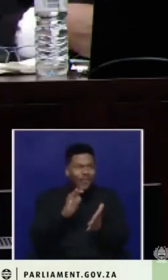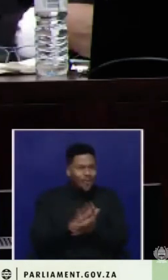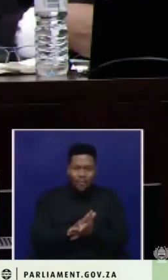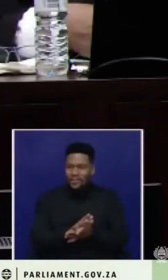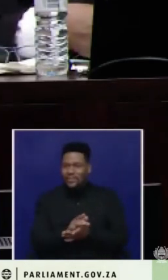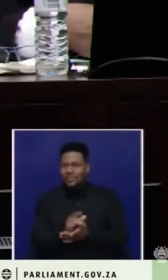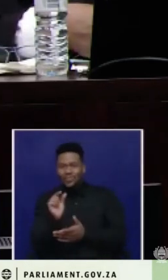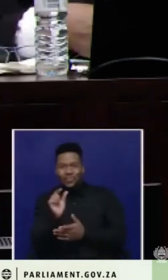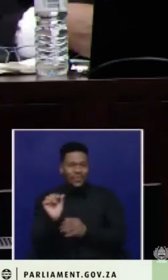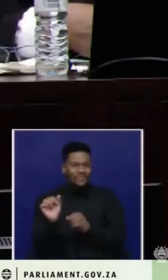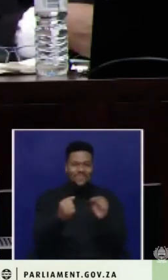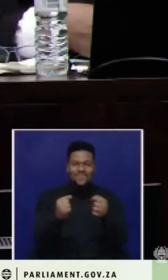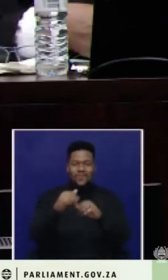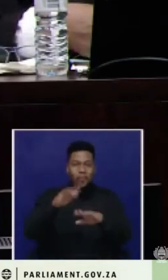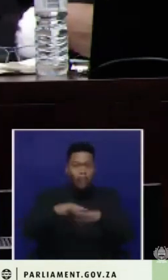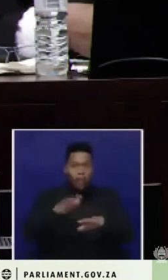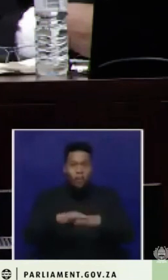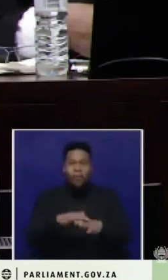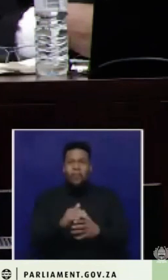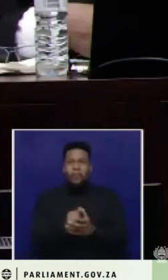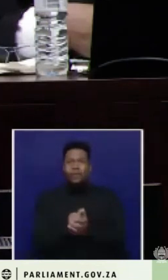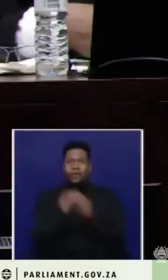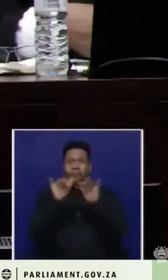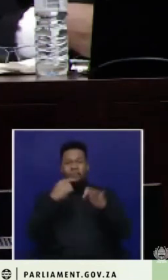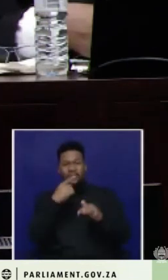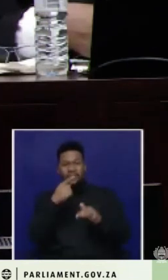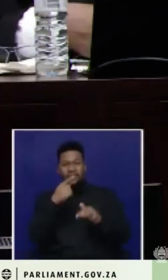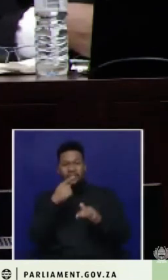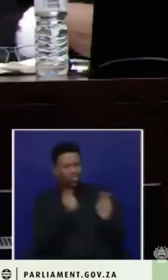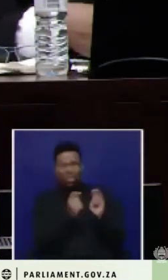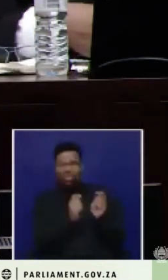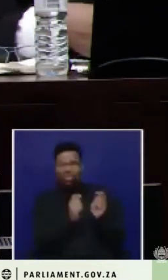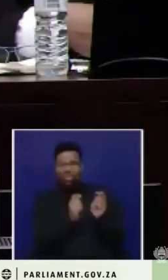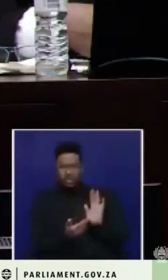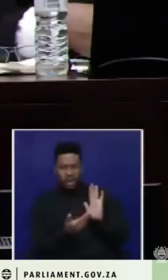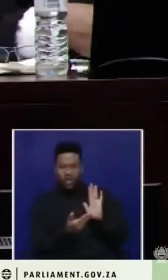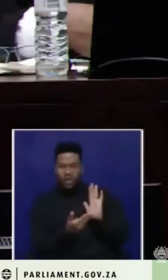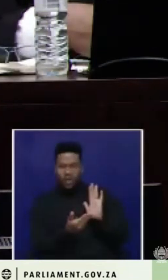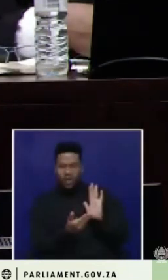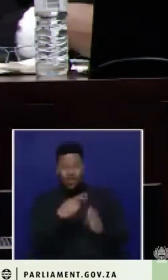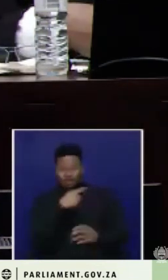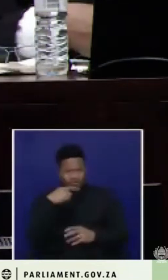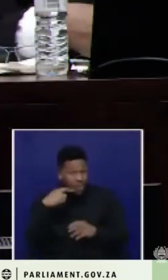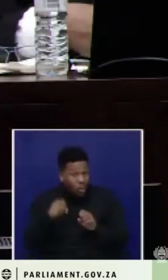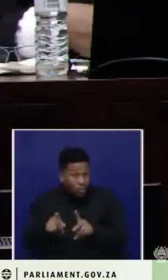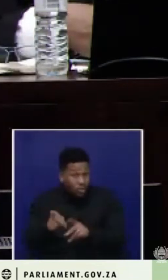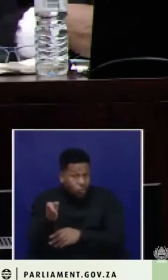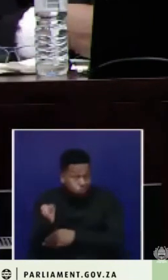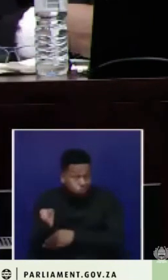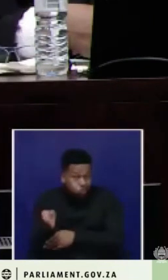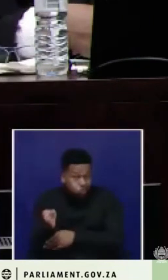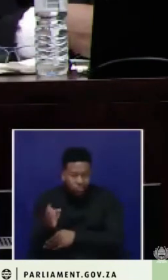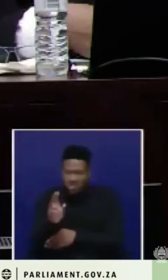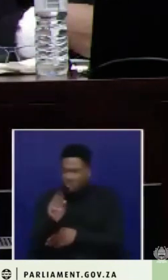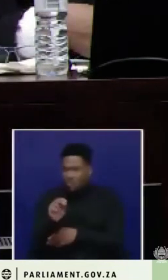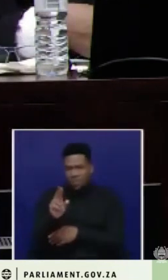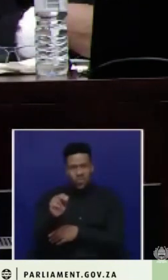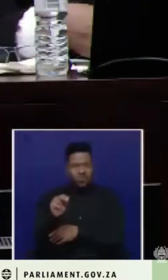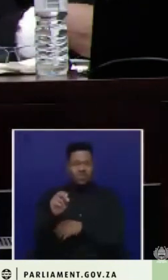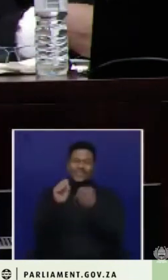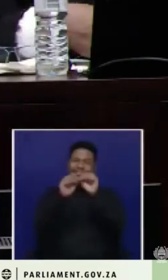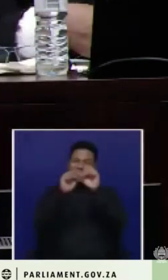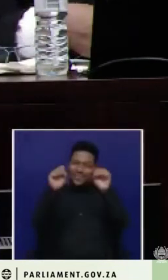critics argue these changes have not translated into real opportunities. Systematic barriers still